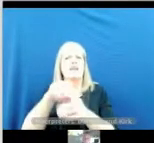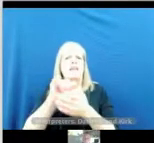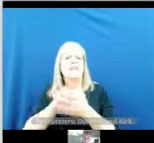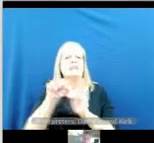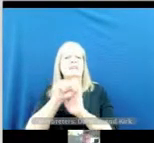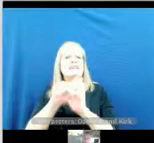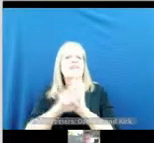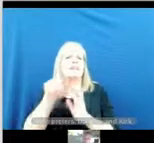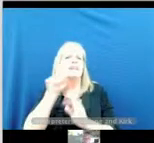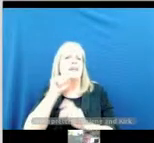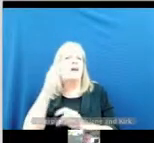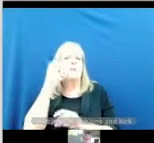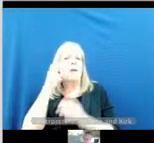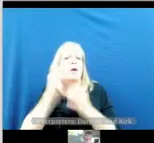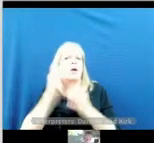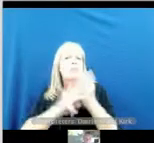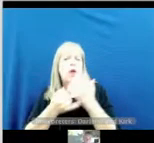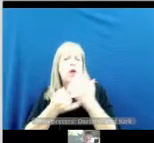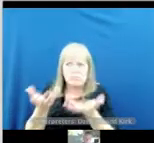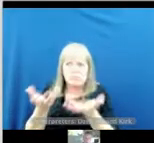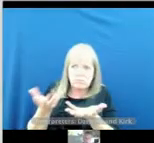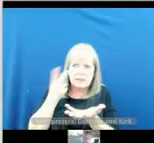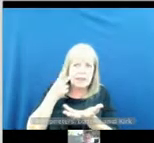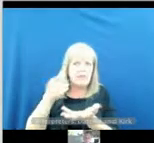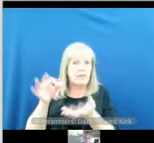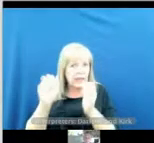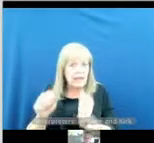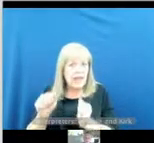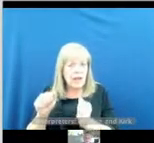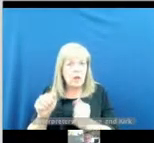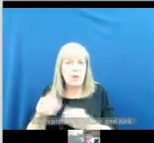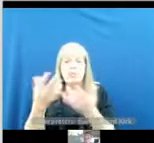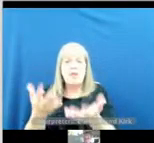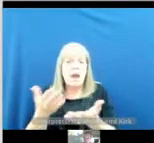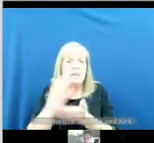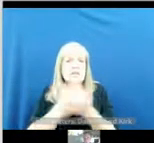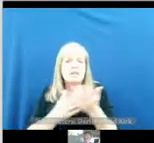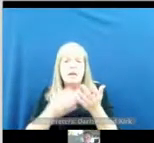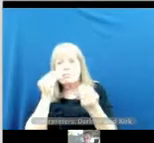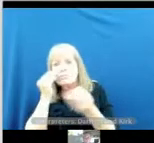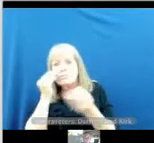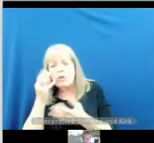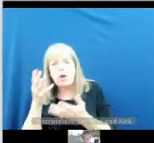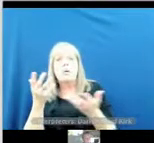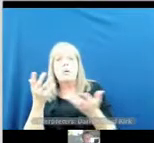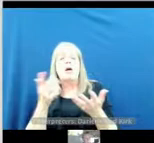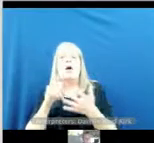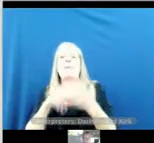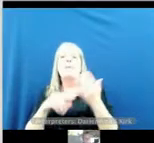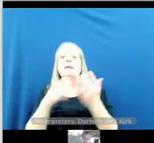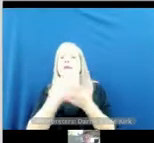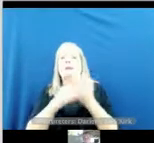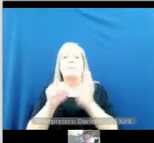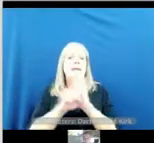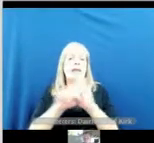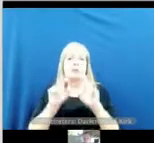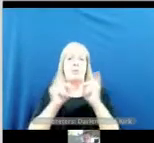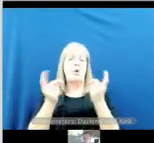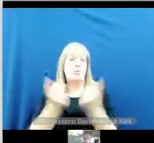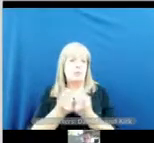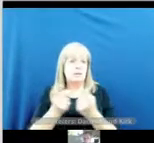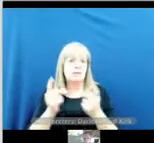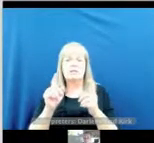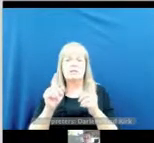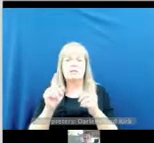if they themselves can provide consultation. But then just within some state departments, depending on how the State Department